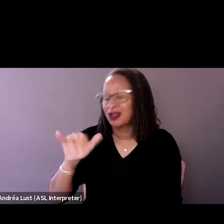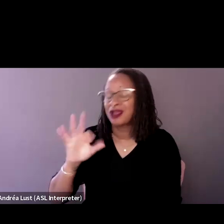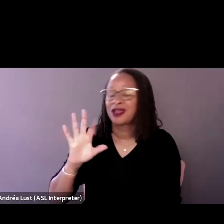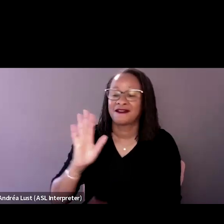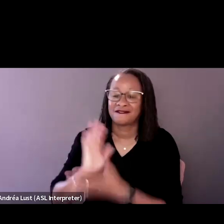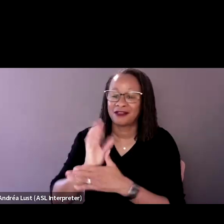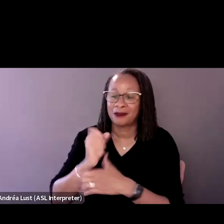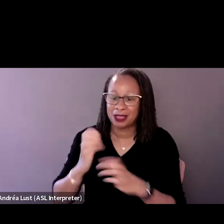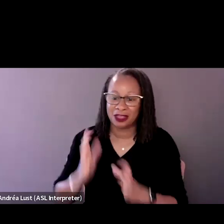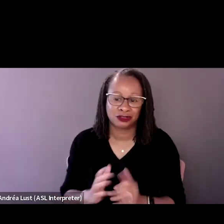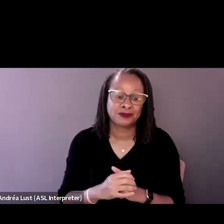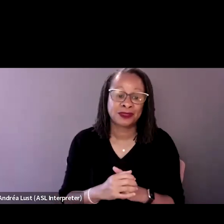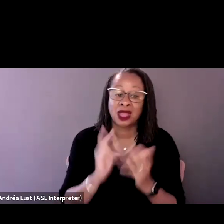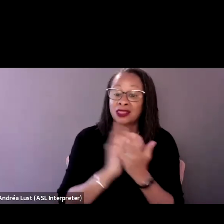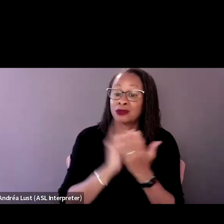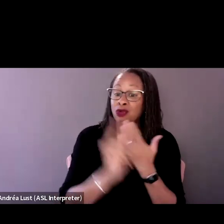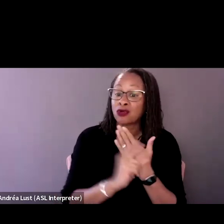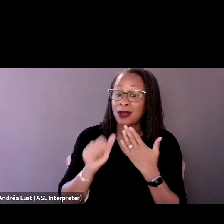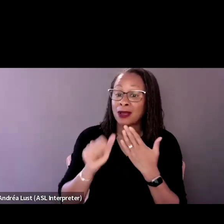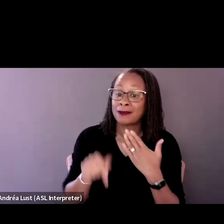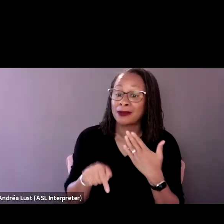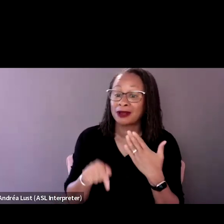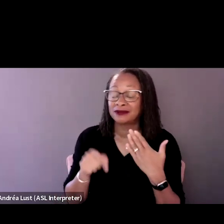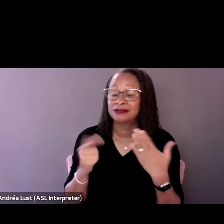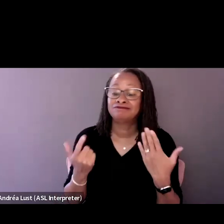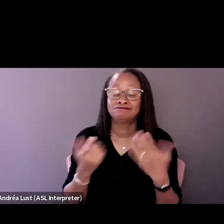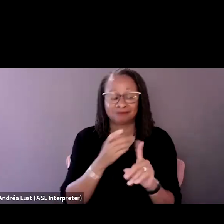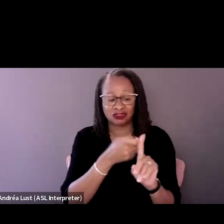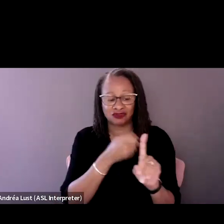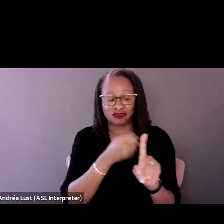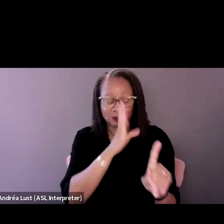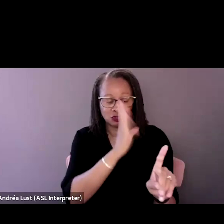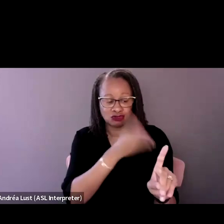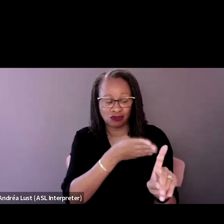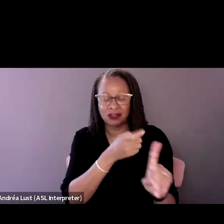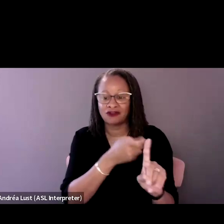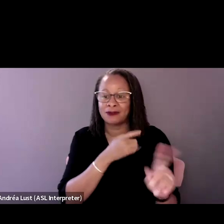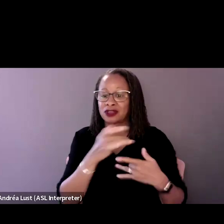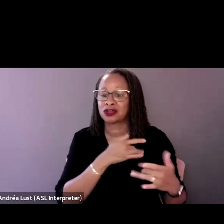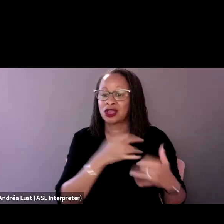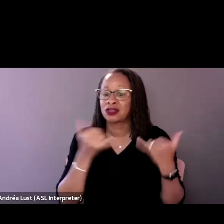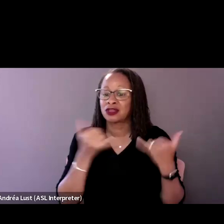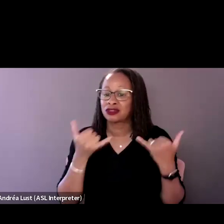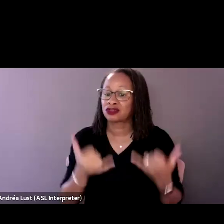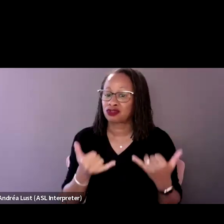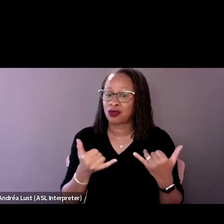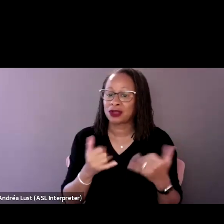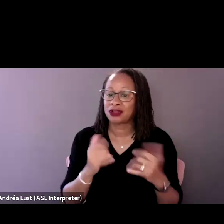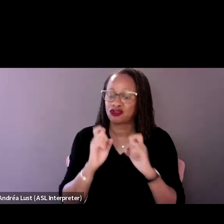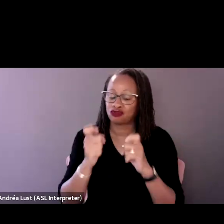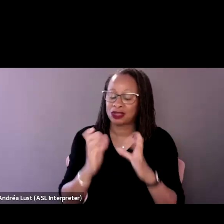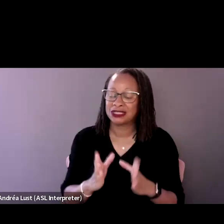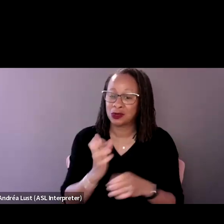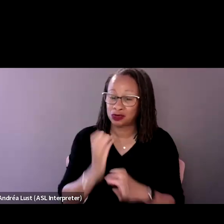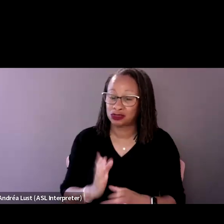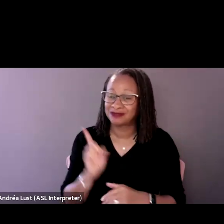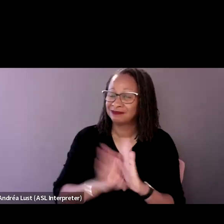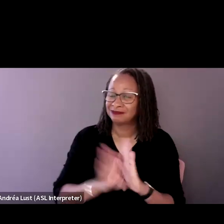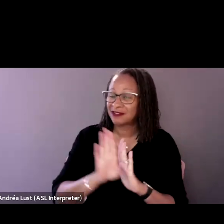series actually comes directly from the concerns of the current grantees. And they've developed